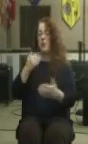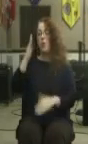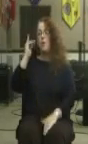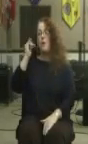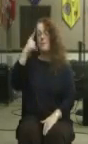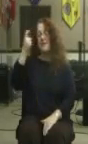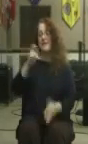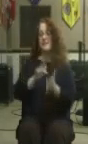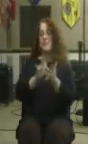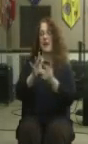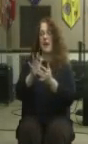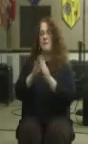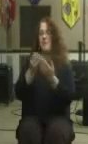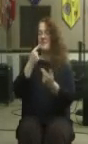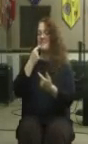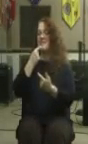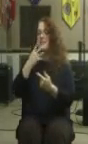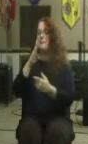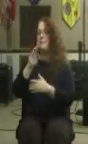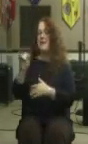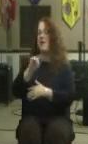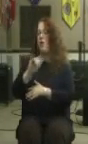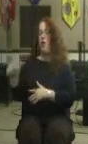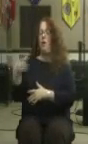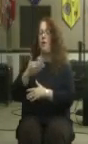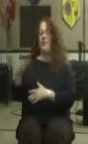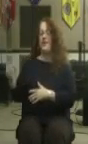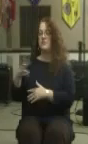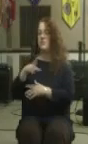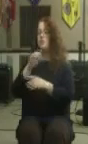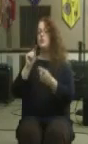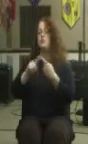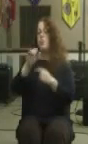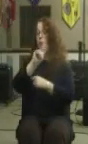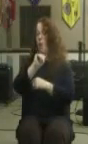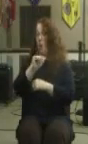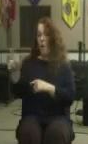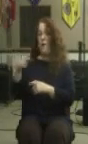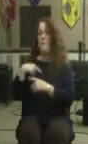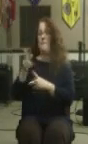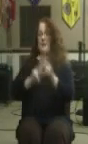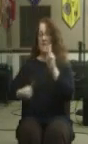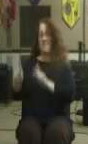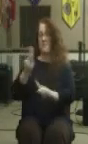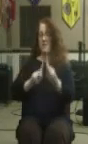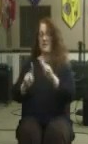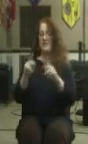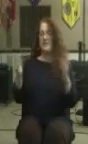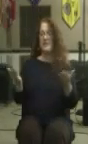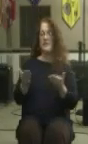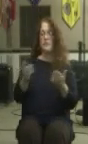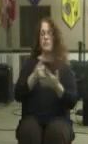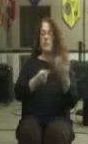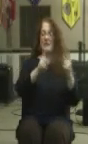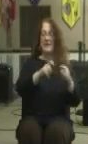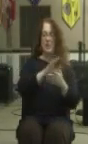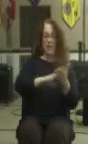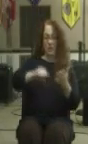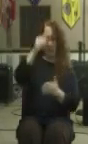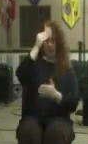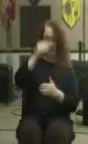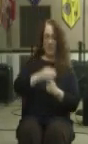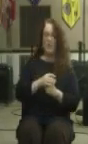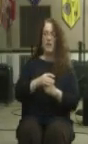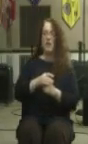before. Why? Because the Bible says, be all things to all people. Be all things to all people. Here is the